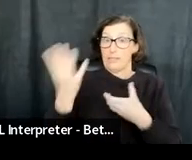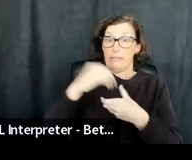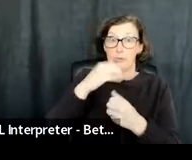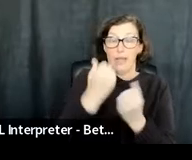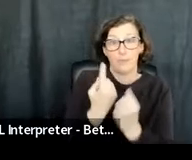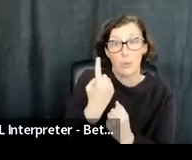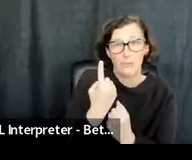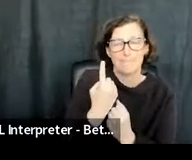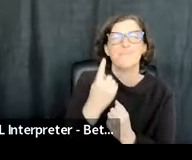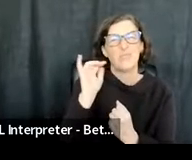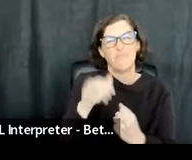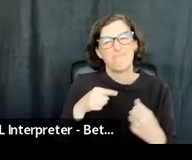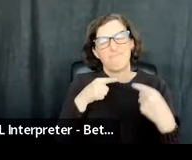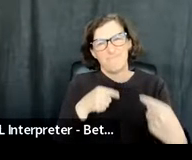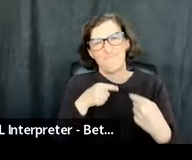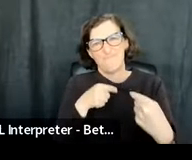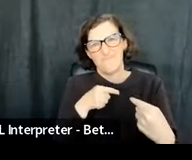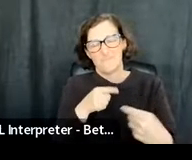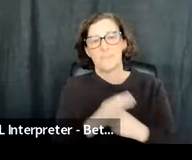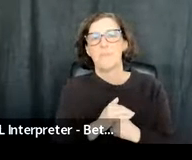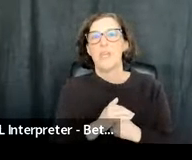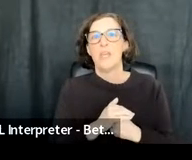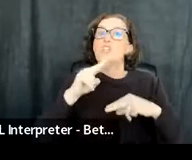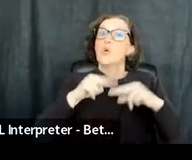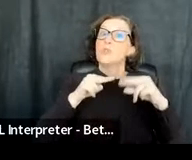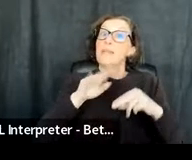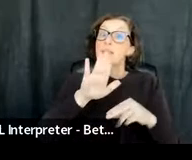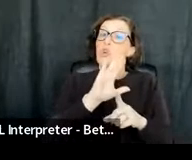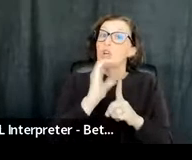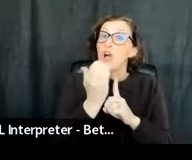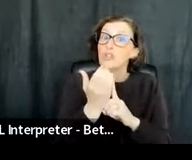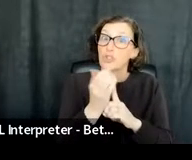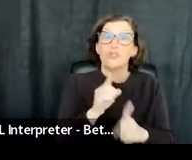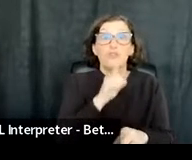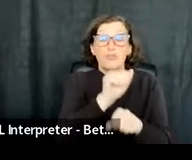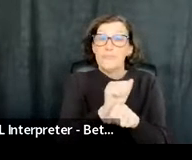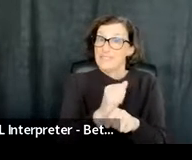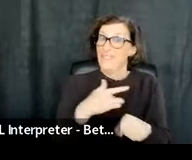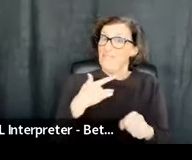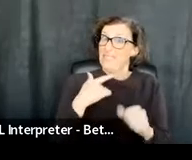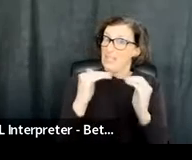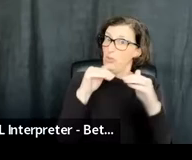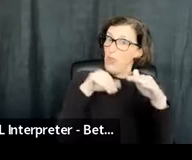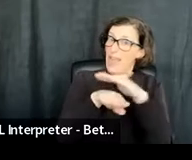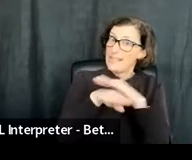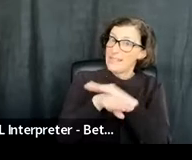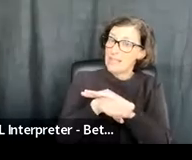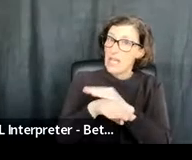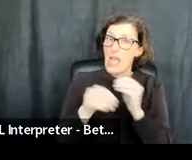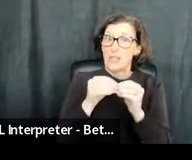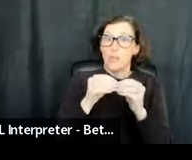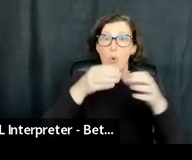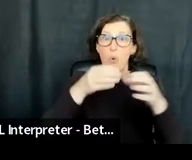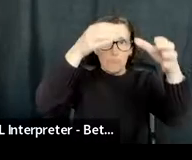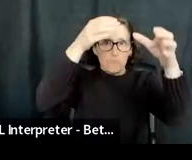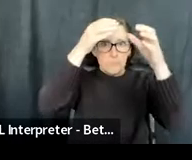So it really depends on how much you've built a culture of equal access. And more knowledge you have about disabilities, more